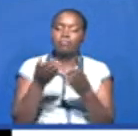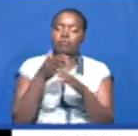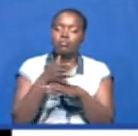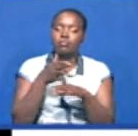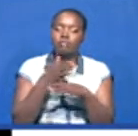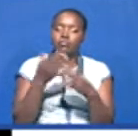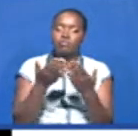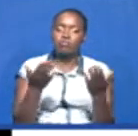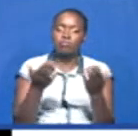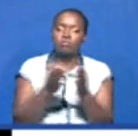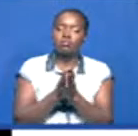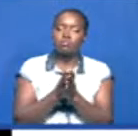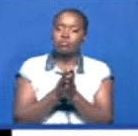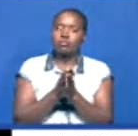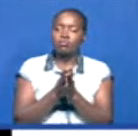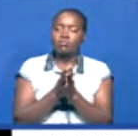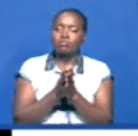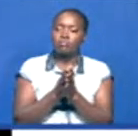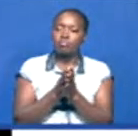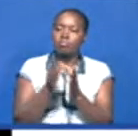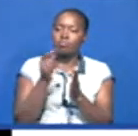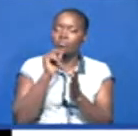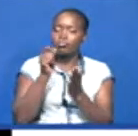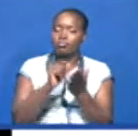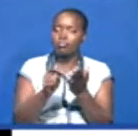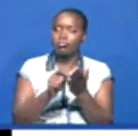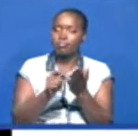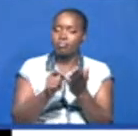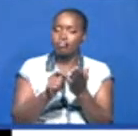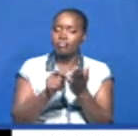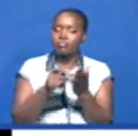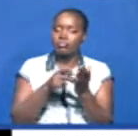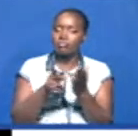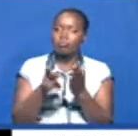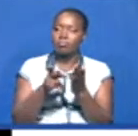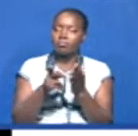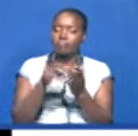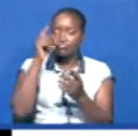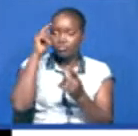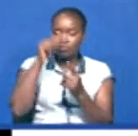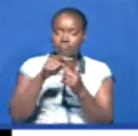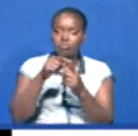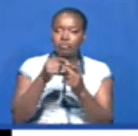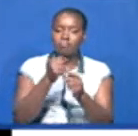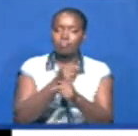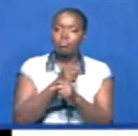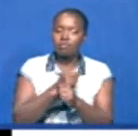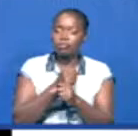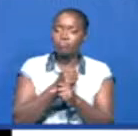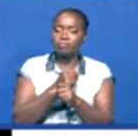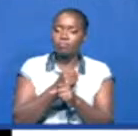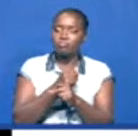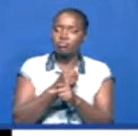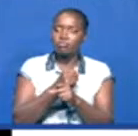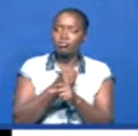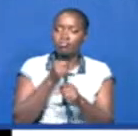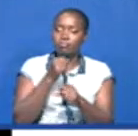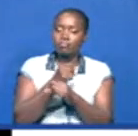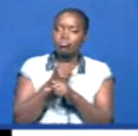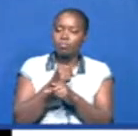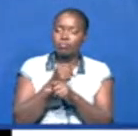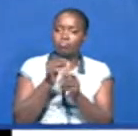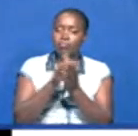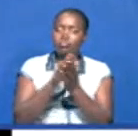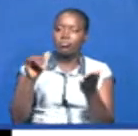property rights recordation aims to prevent counterfeit imports